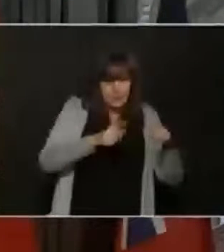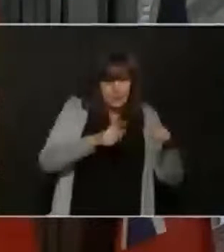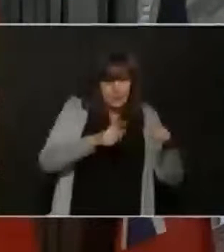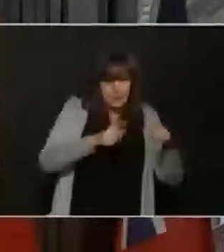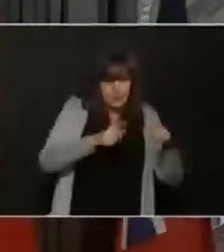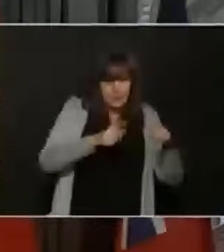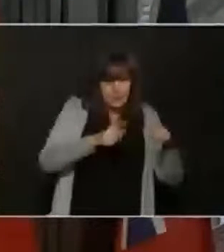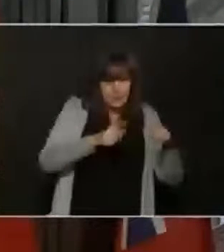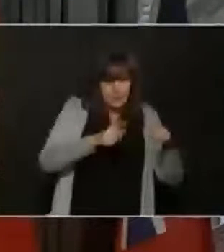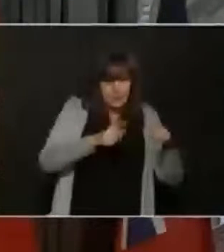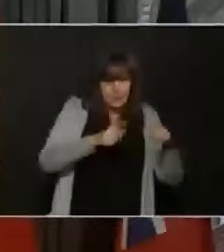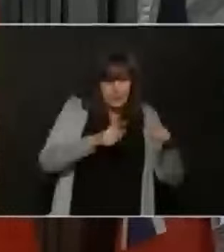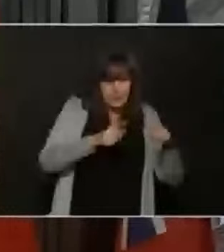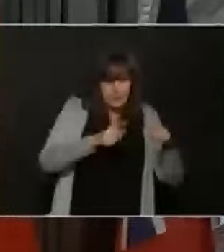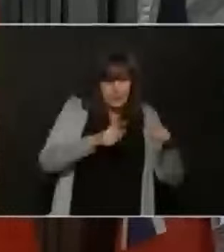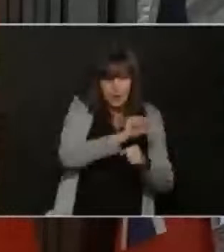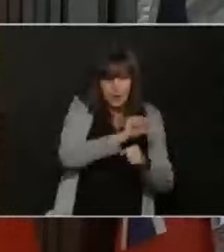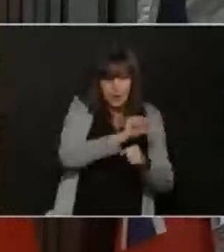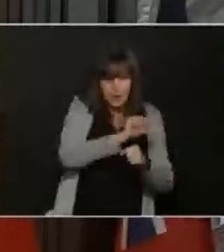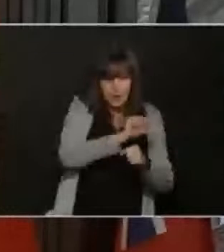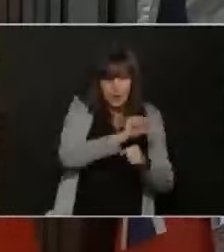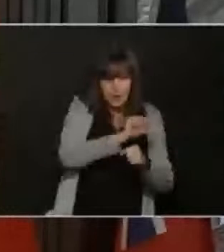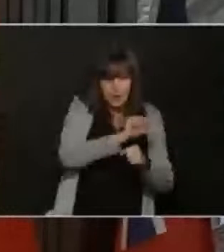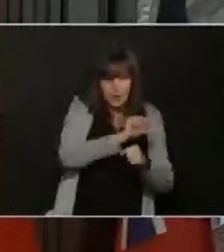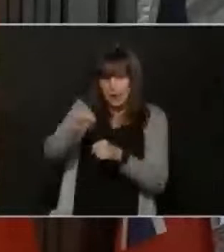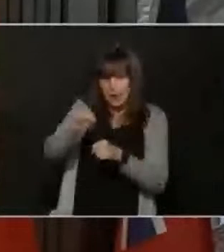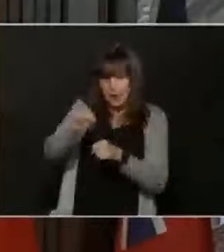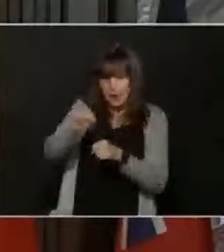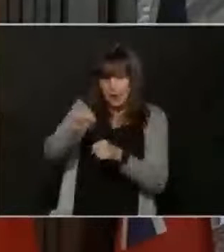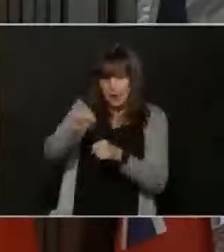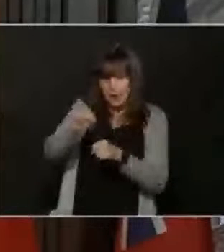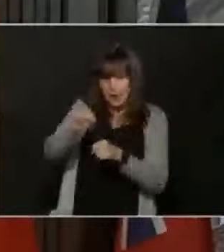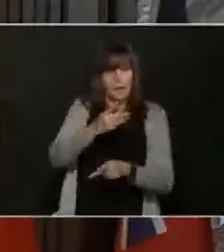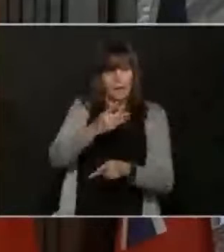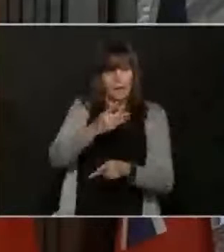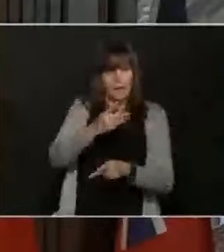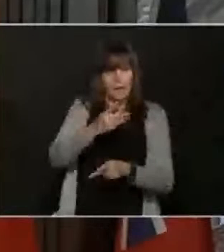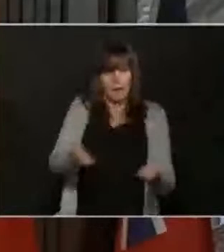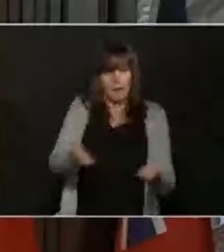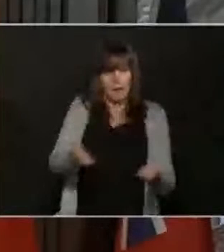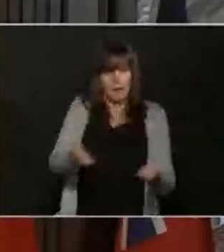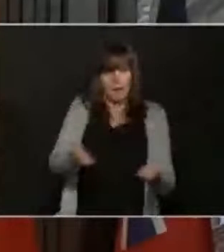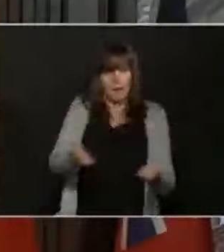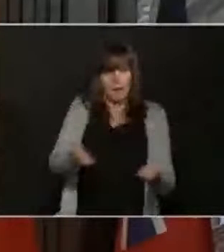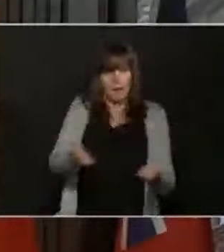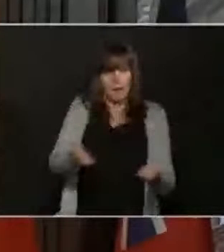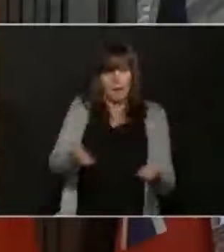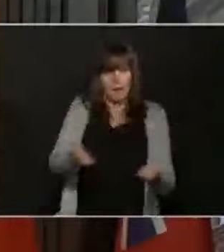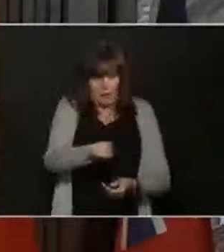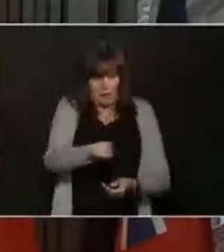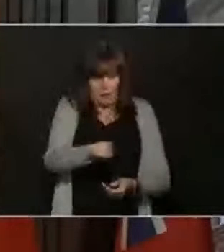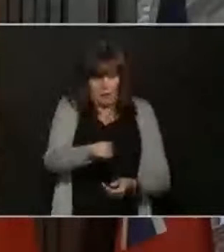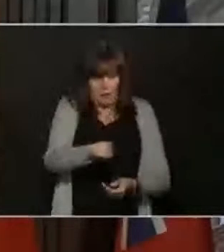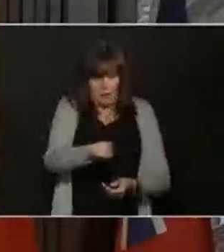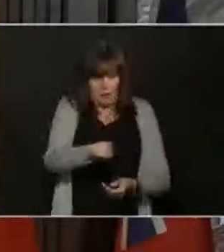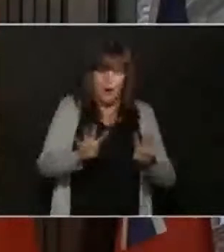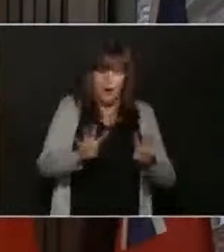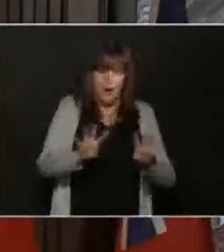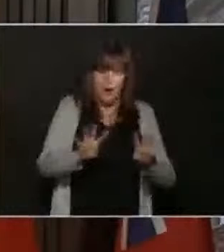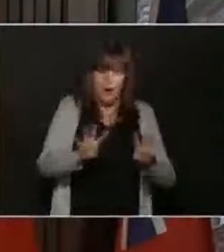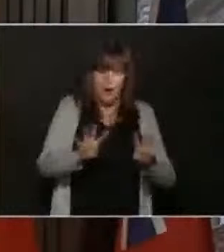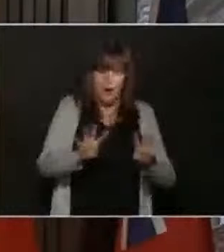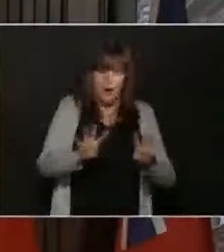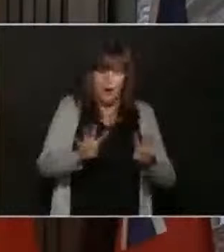to choose between getting a test and putting food on the table. This means making workplaces as safe as possible. It means support